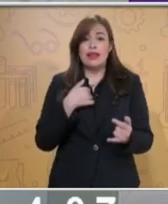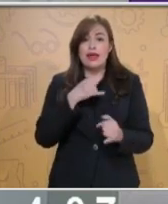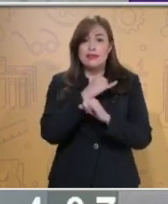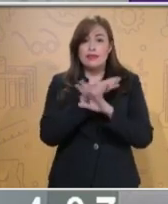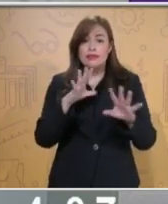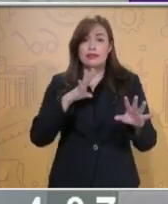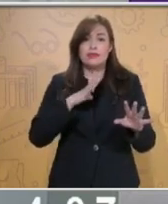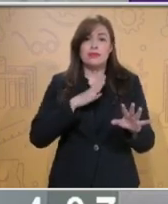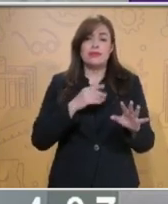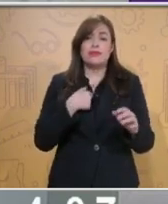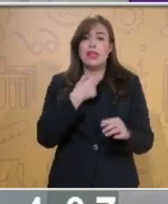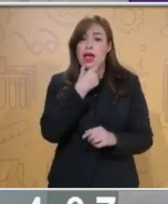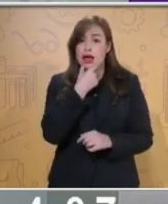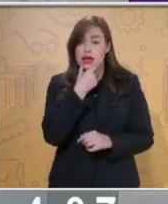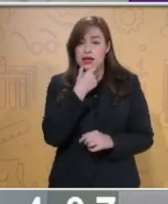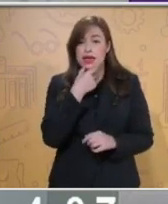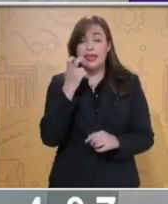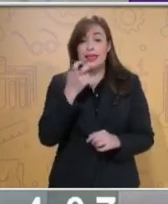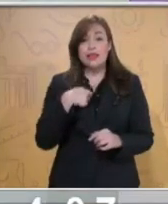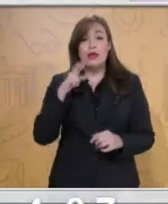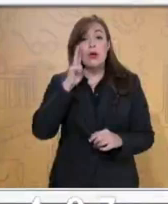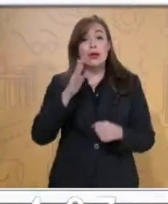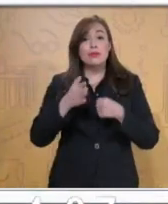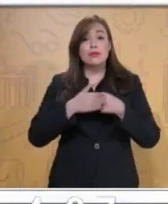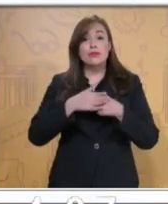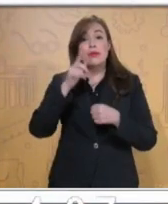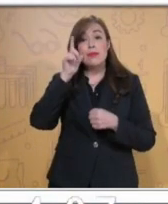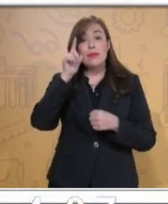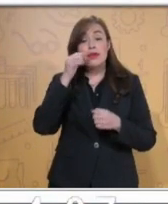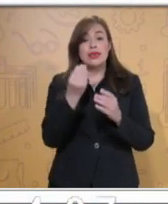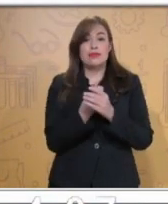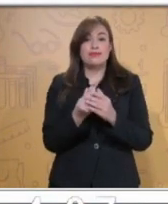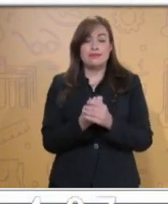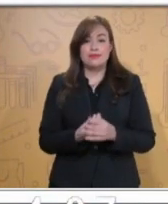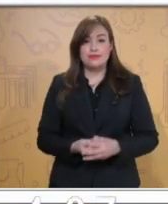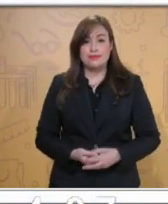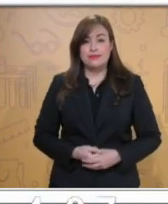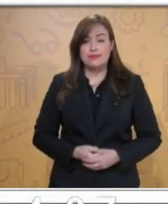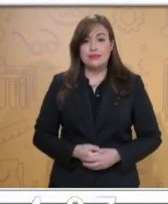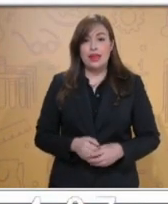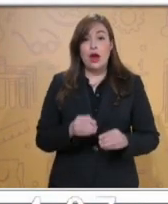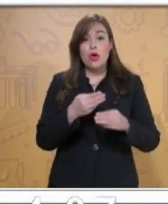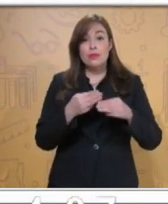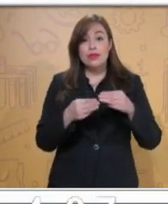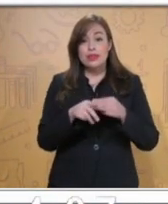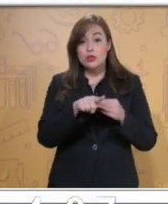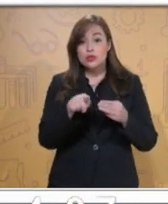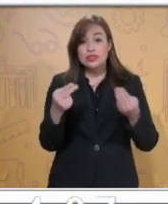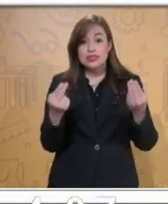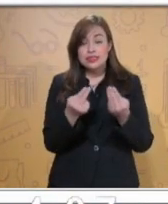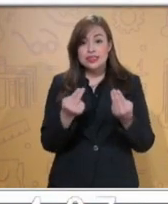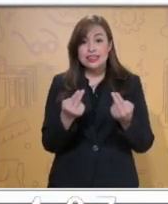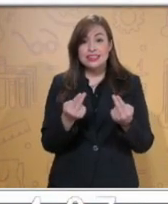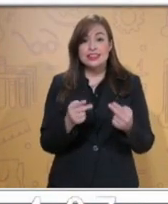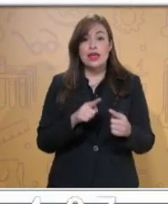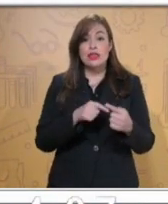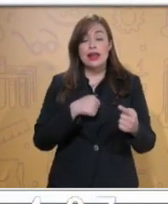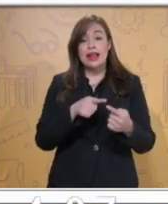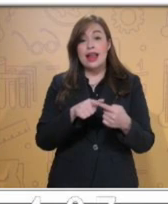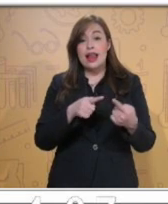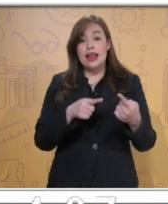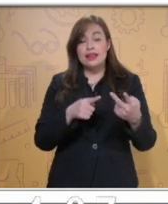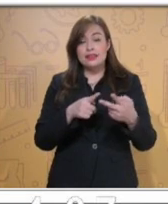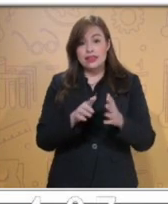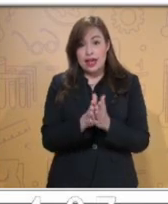class. Then the materials that we are going to need are the next: textbook and comics. Remember that we